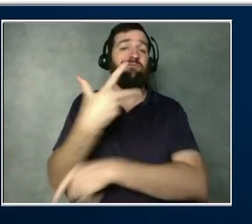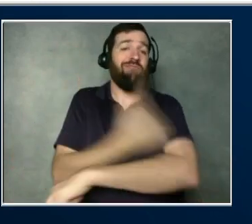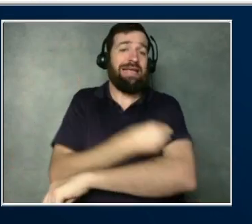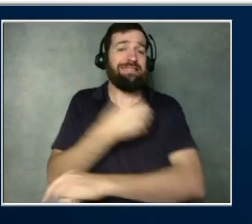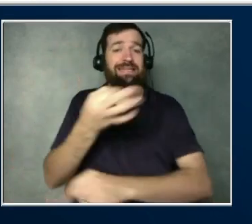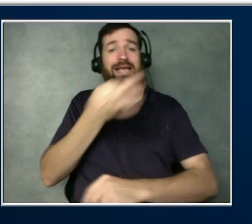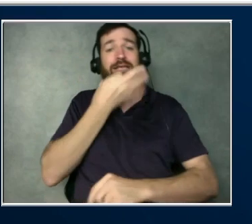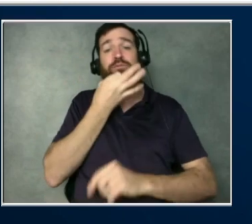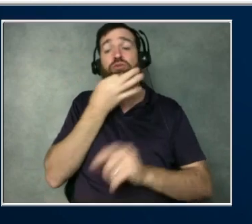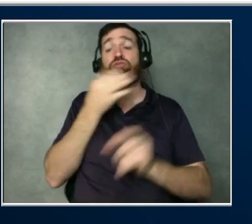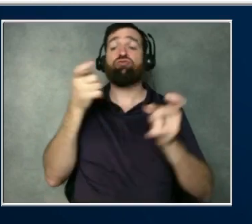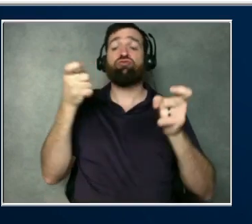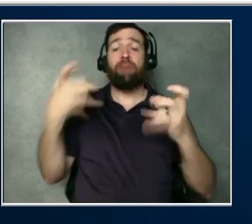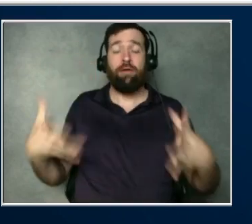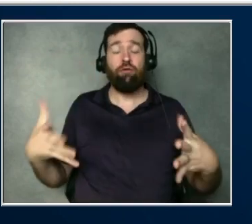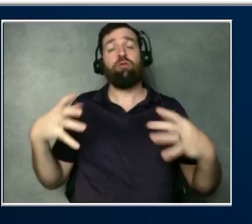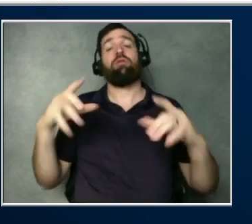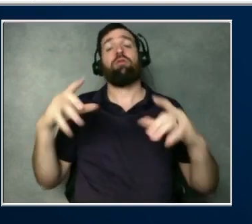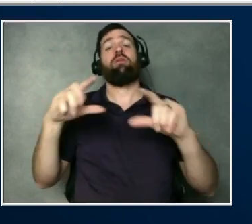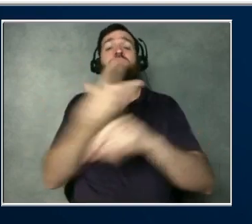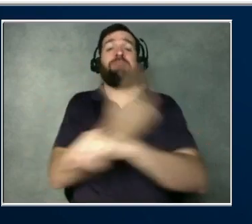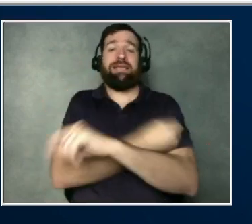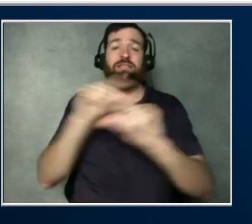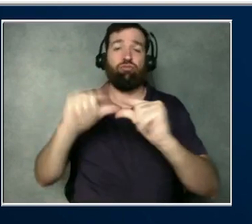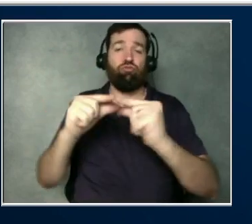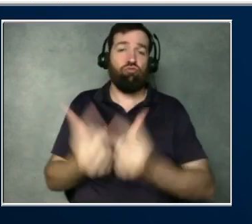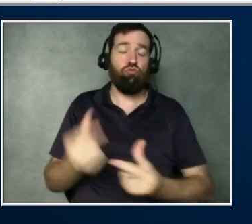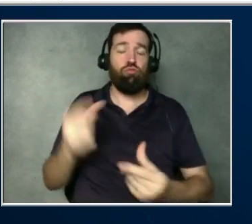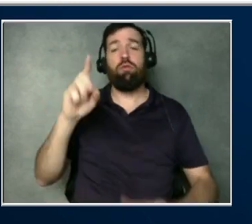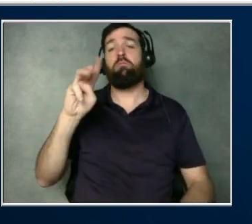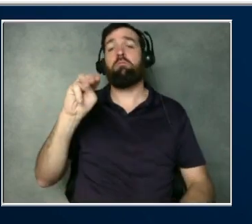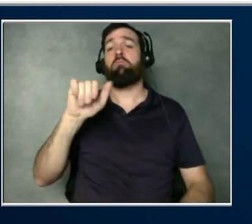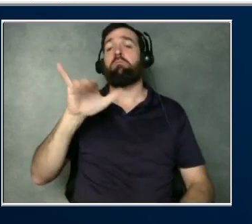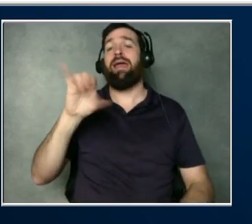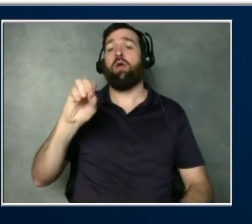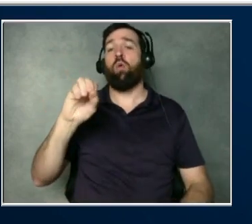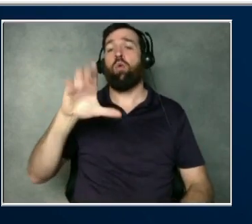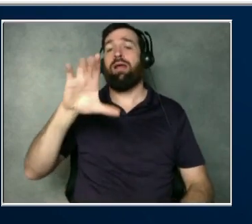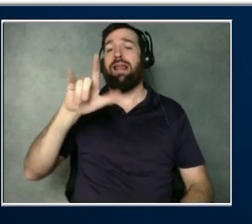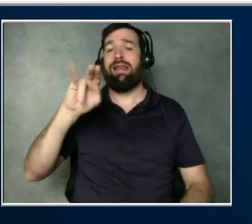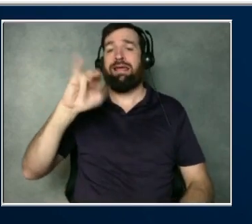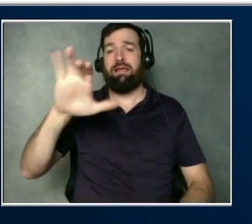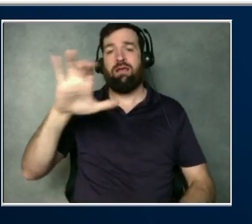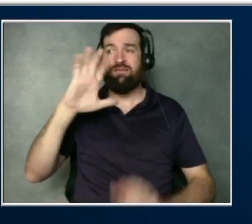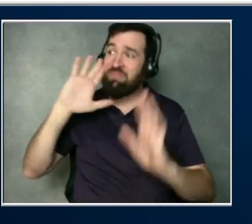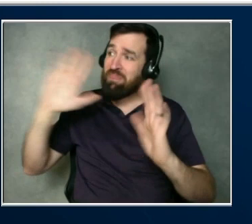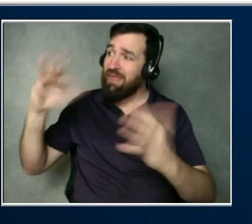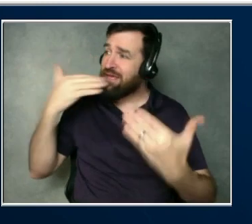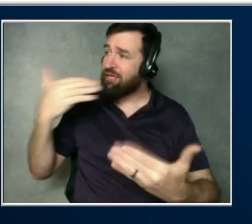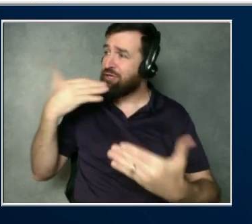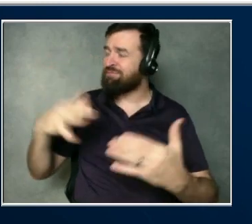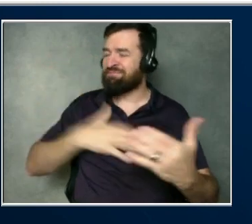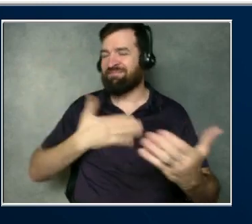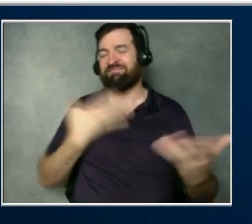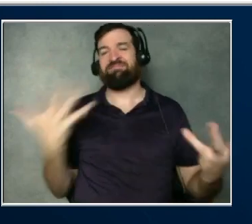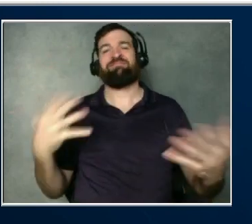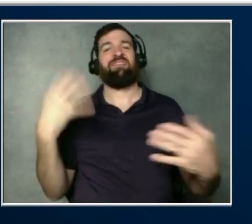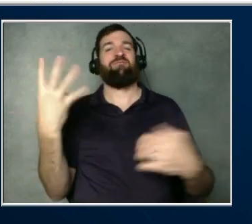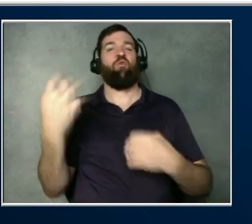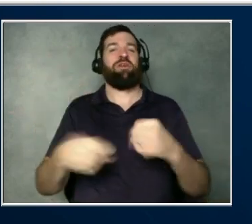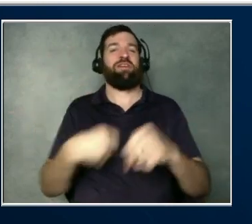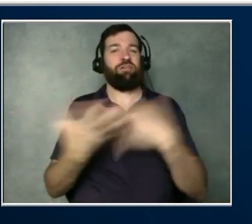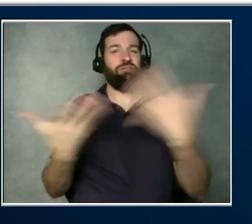Vaccine Research Group at Mayo Clinic. Dr. Poland, how are you? I'm doing well, thank you. We made it through 4 years.